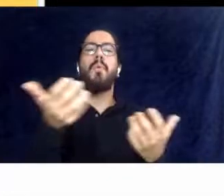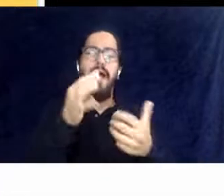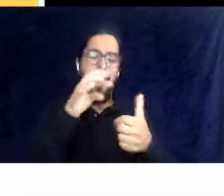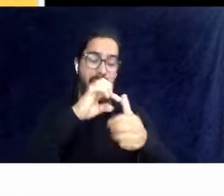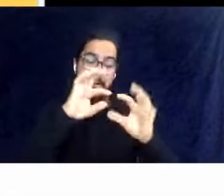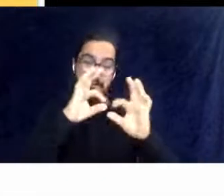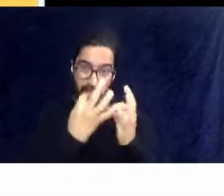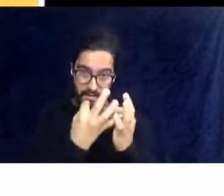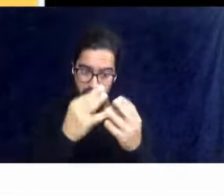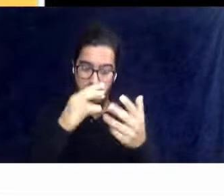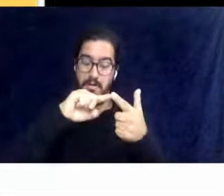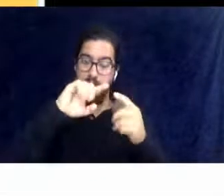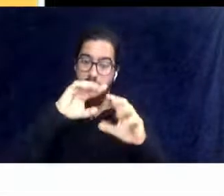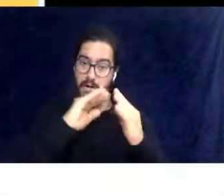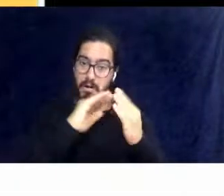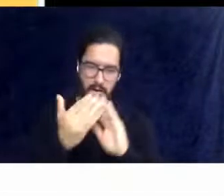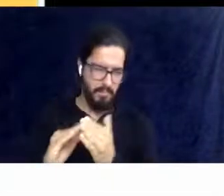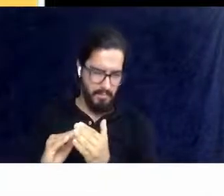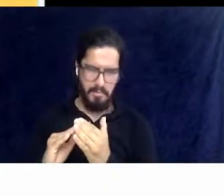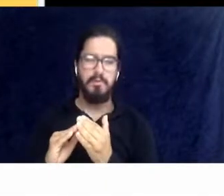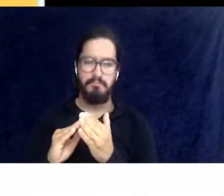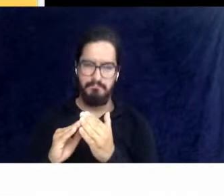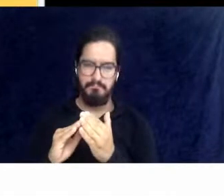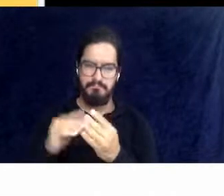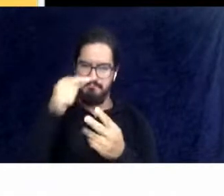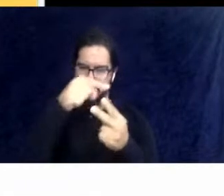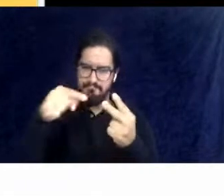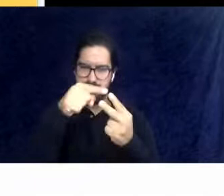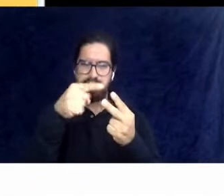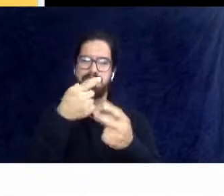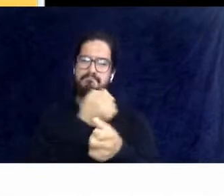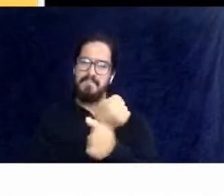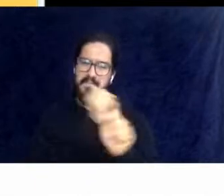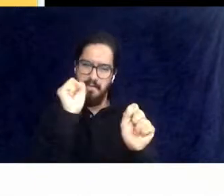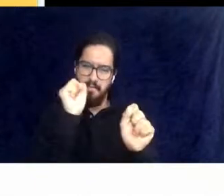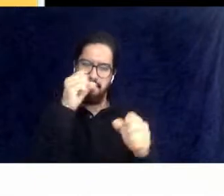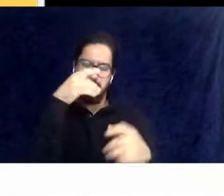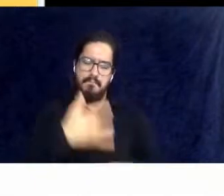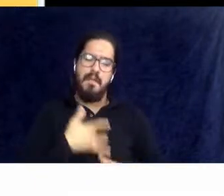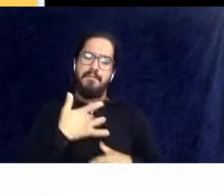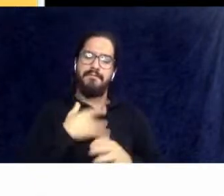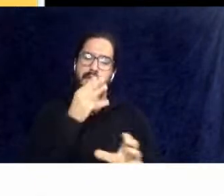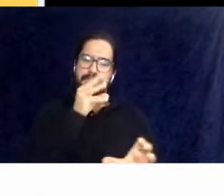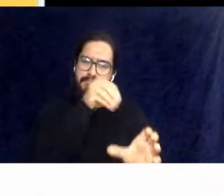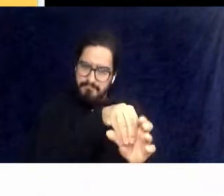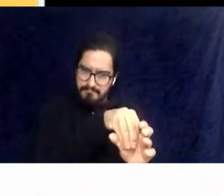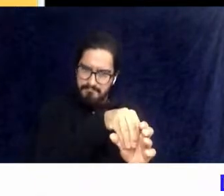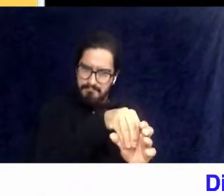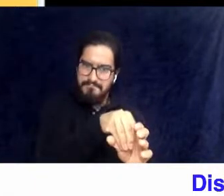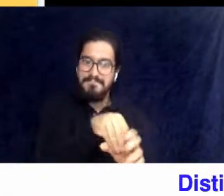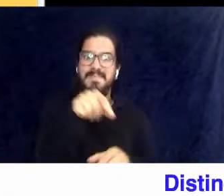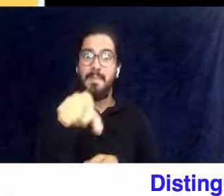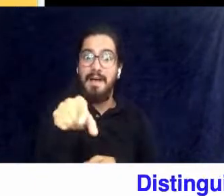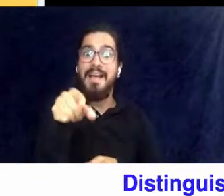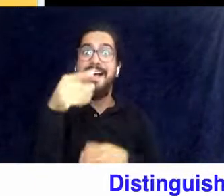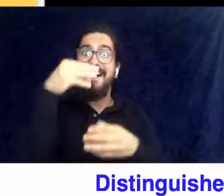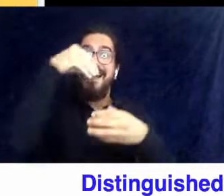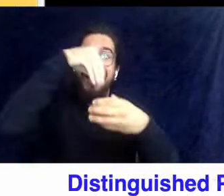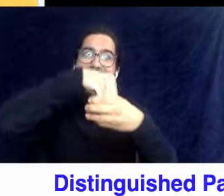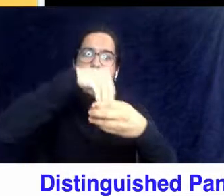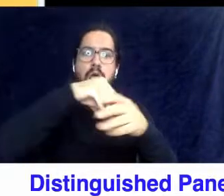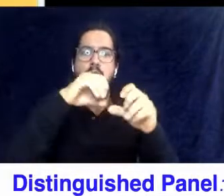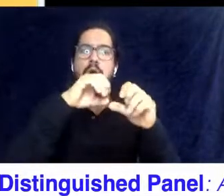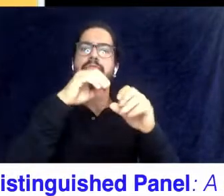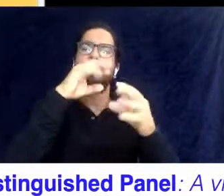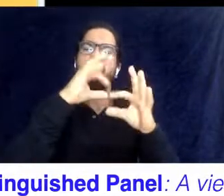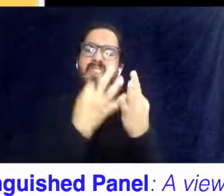that those are the spaces where we feel safe and where we take off our mask. So while we're in the public area, when we have to